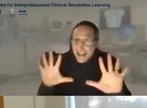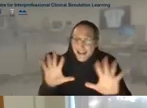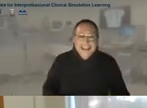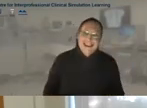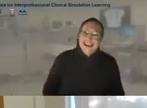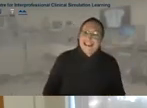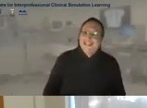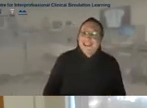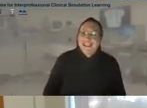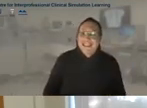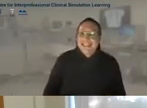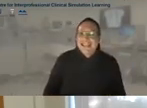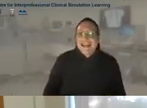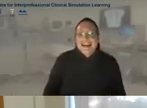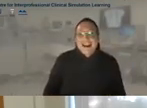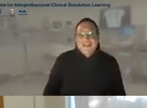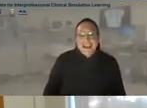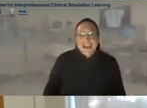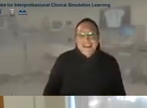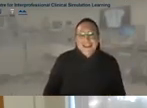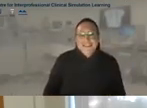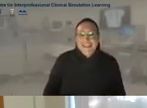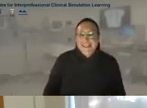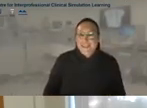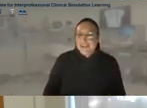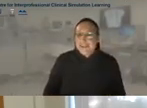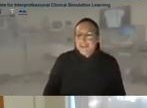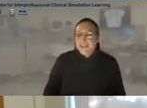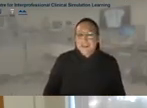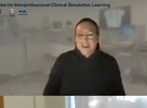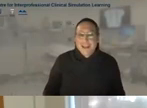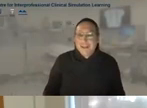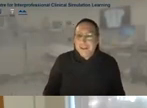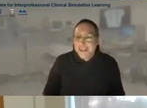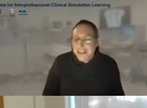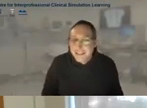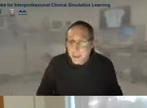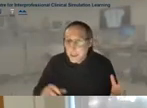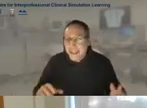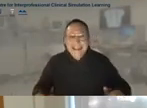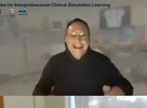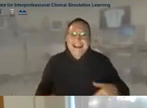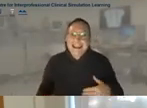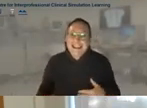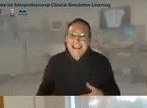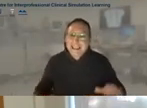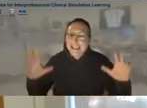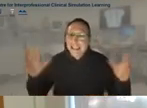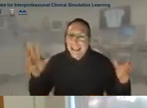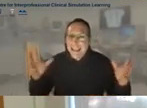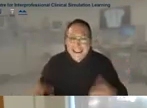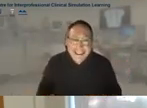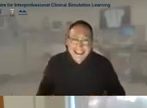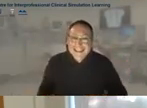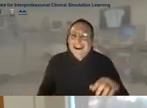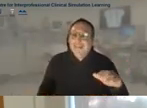10-10 document process. And all of these resources will be available soon. He says any day